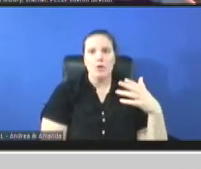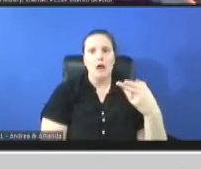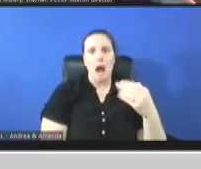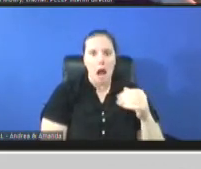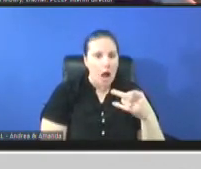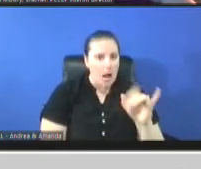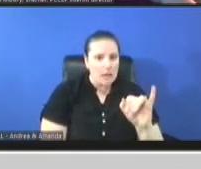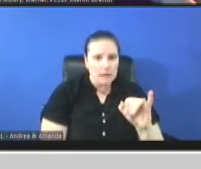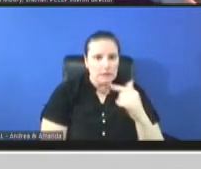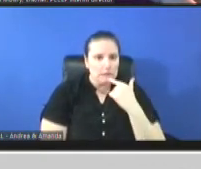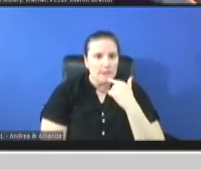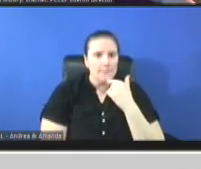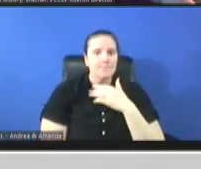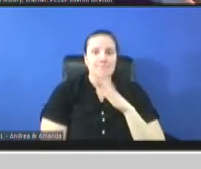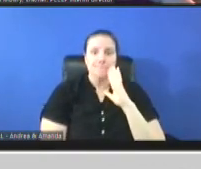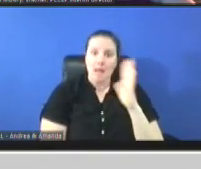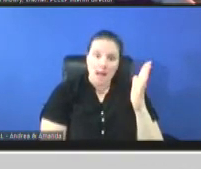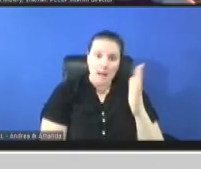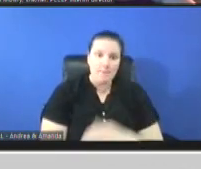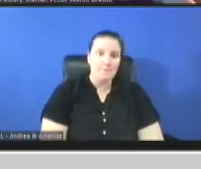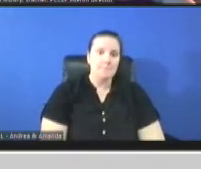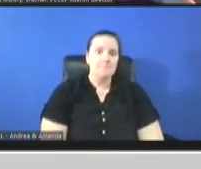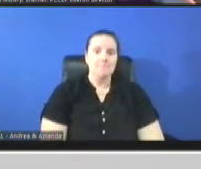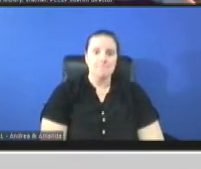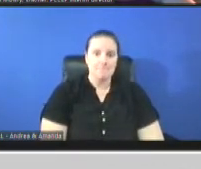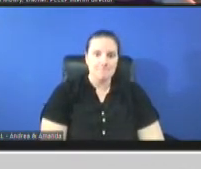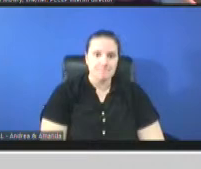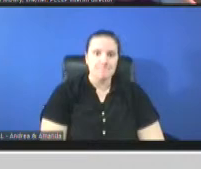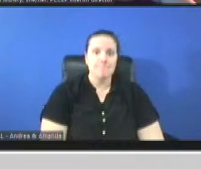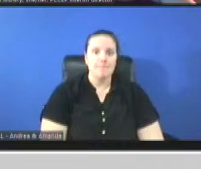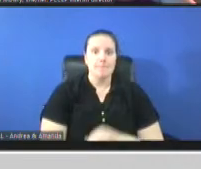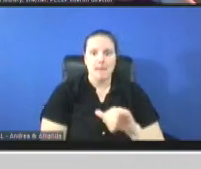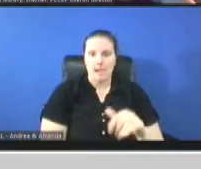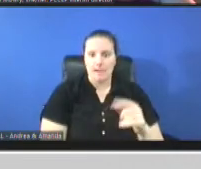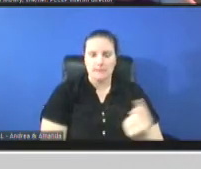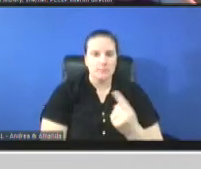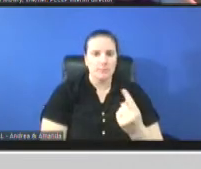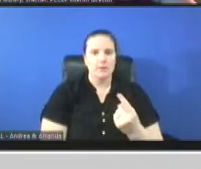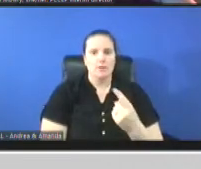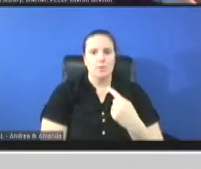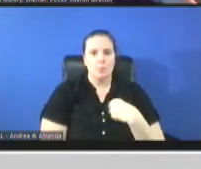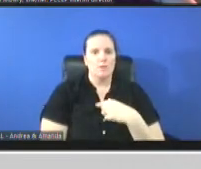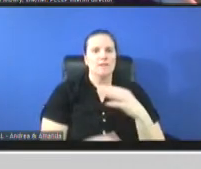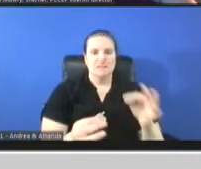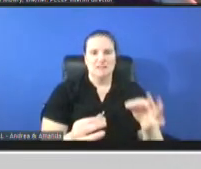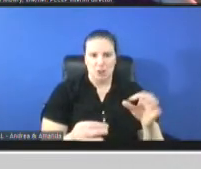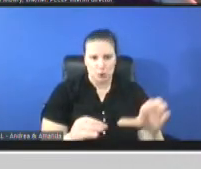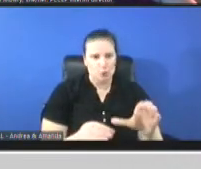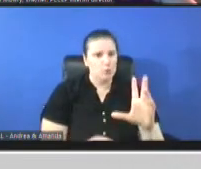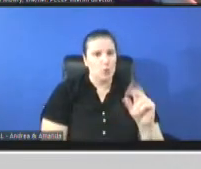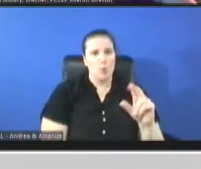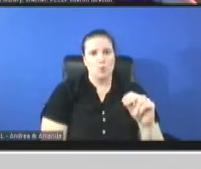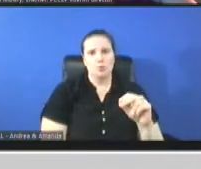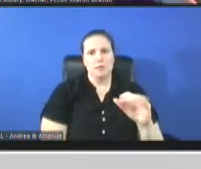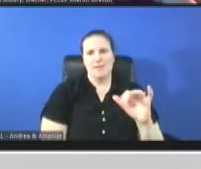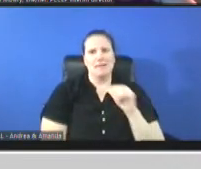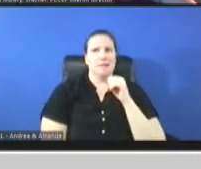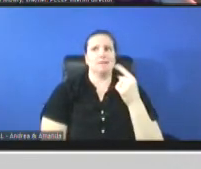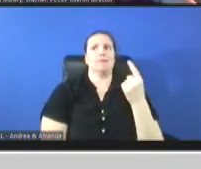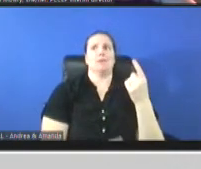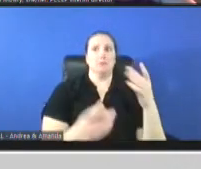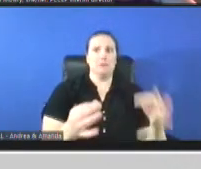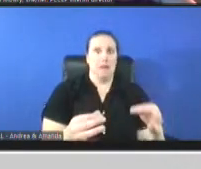saying, you know, hey, this is, you know, this is something we decided to do. No, it's not something you decided